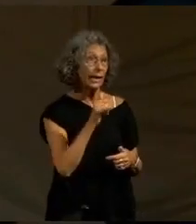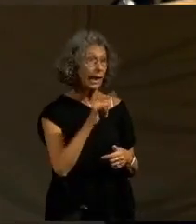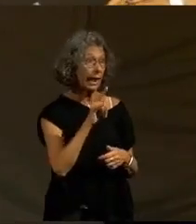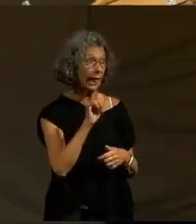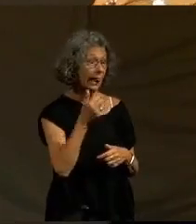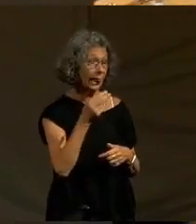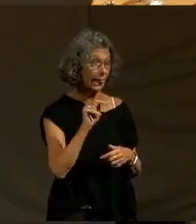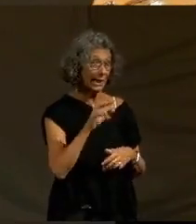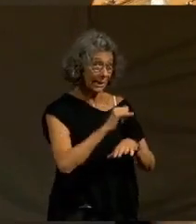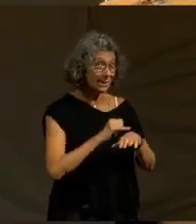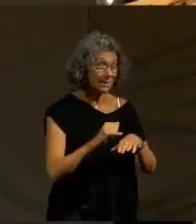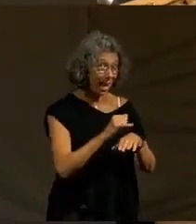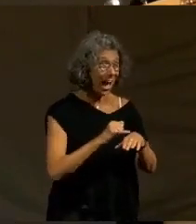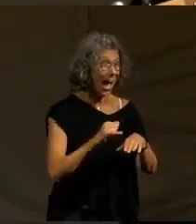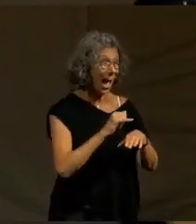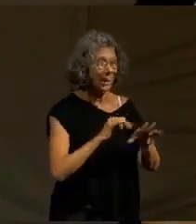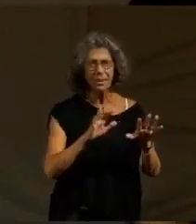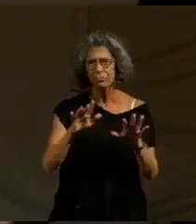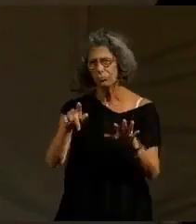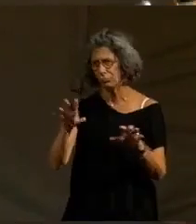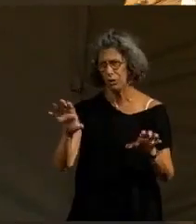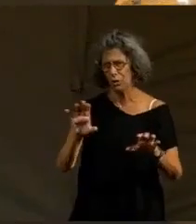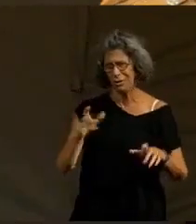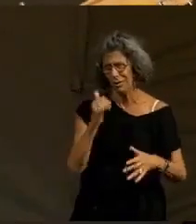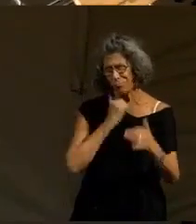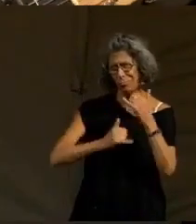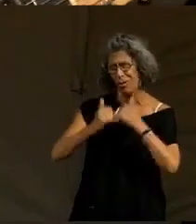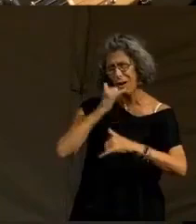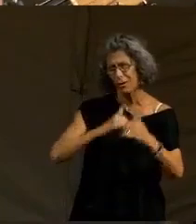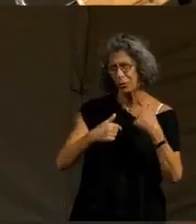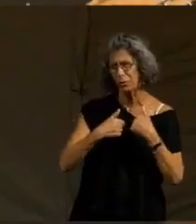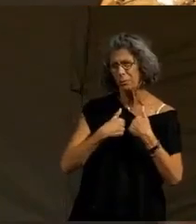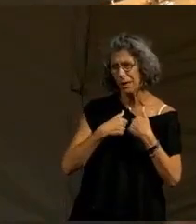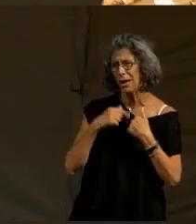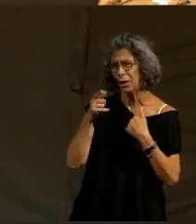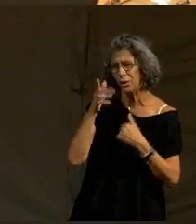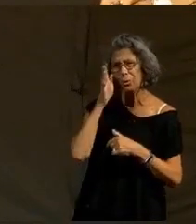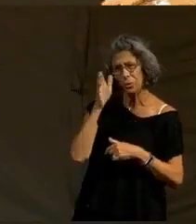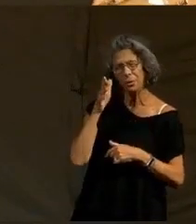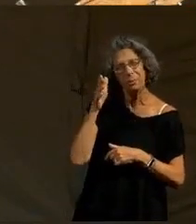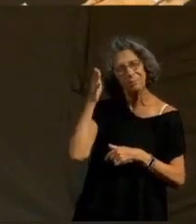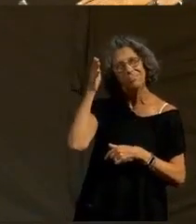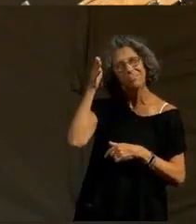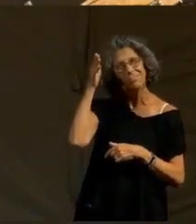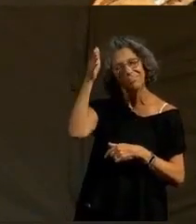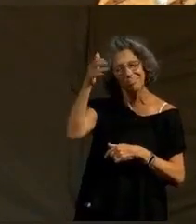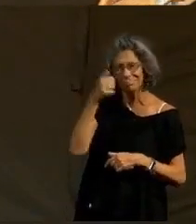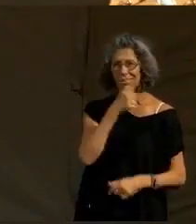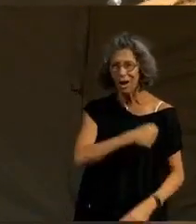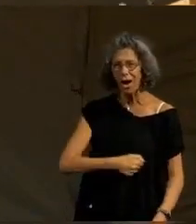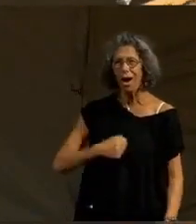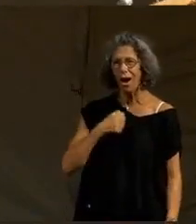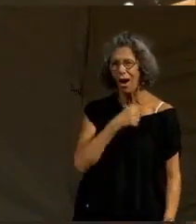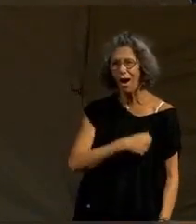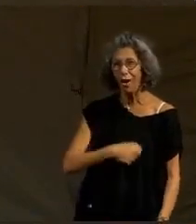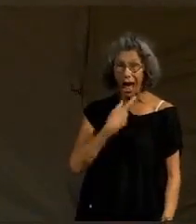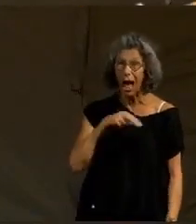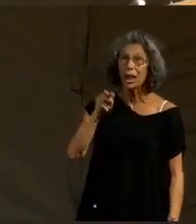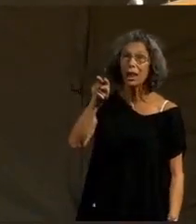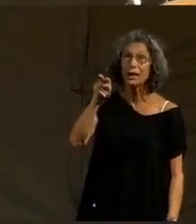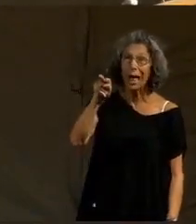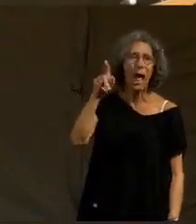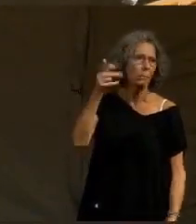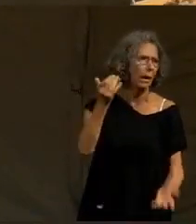you done me wrong. You'll be sorry someday. I looked up and she was gone